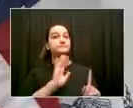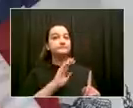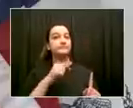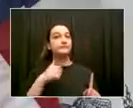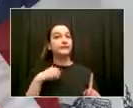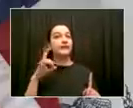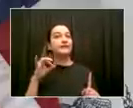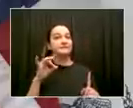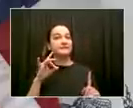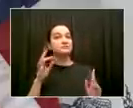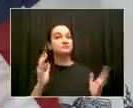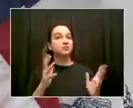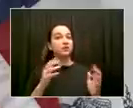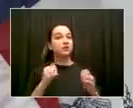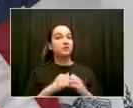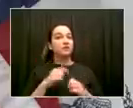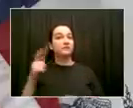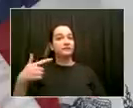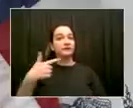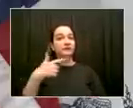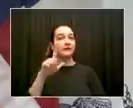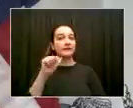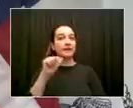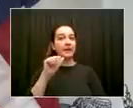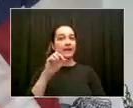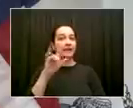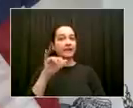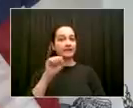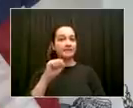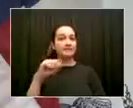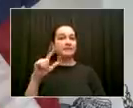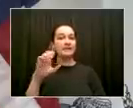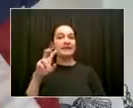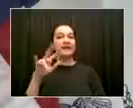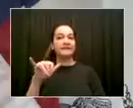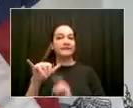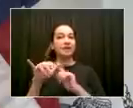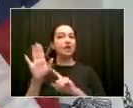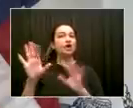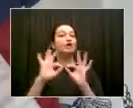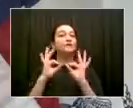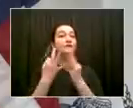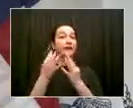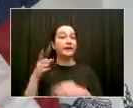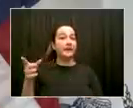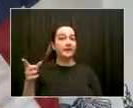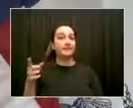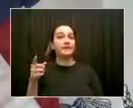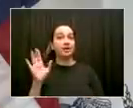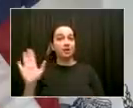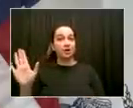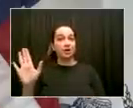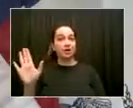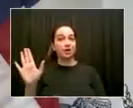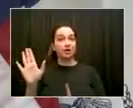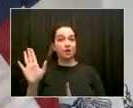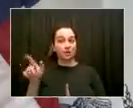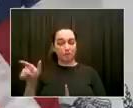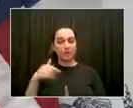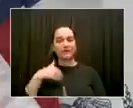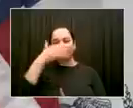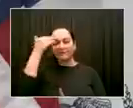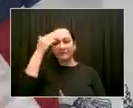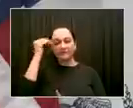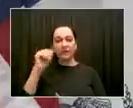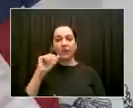old, has Alzheimer's, diabetes. She's non-communicative and homebound. Now, her family is so desperate